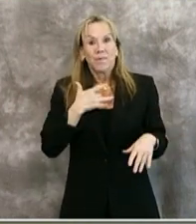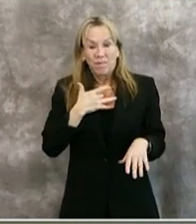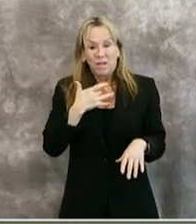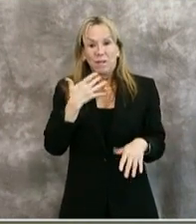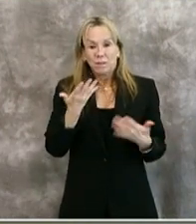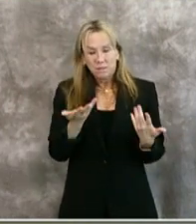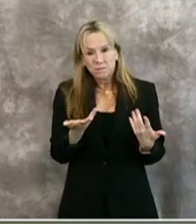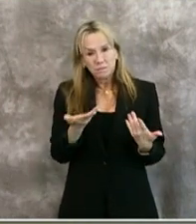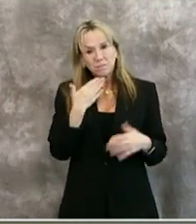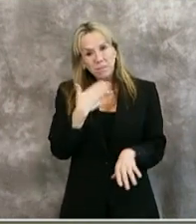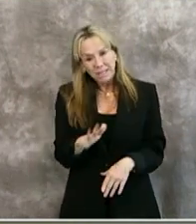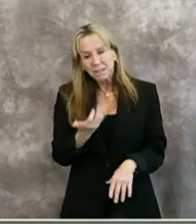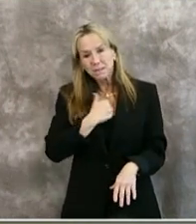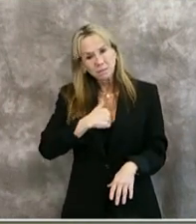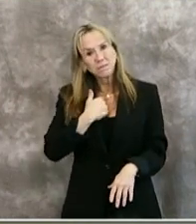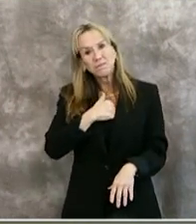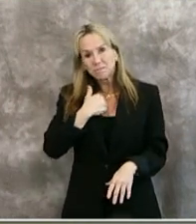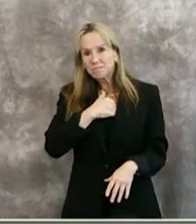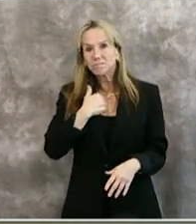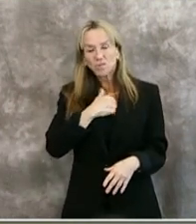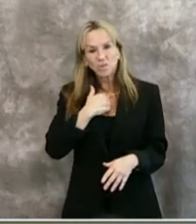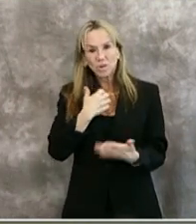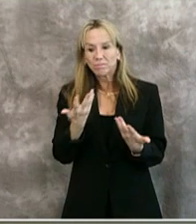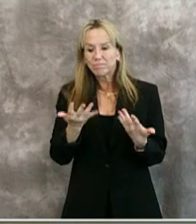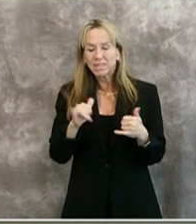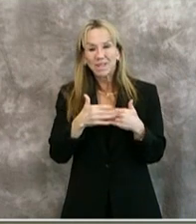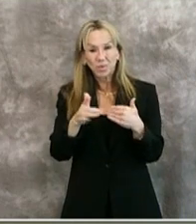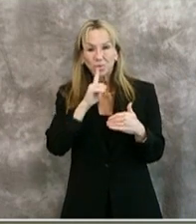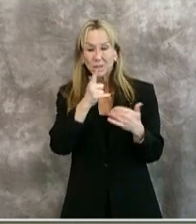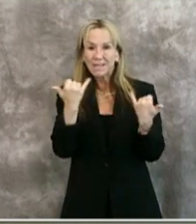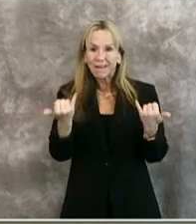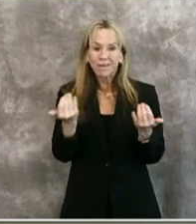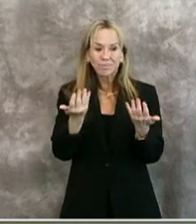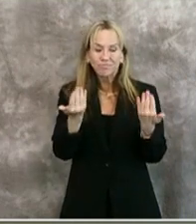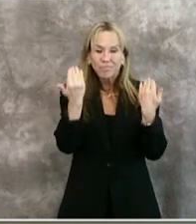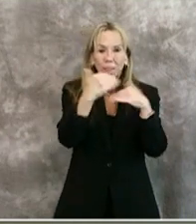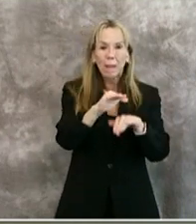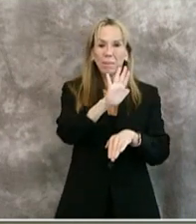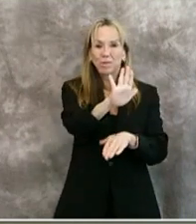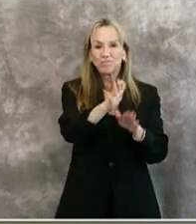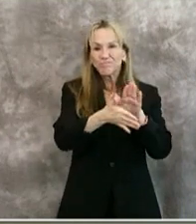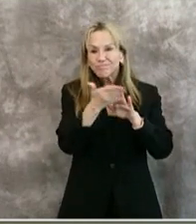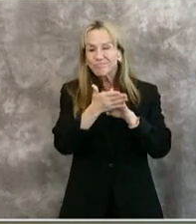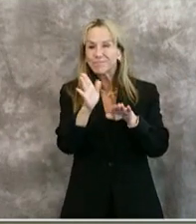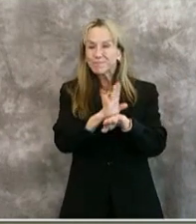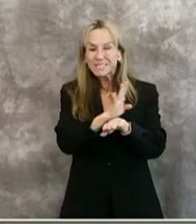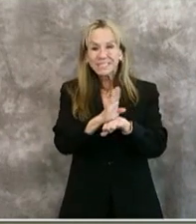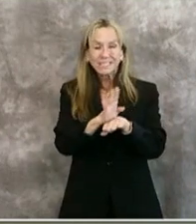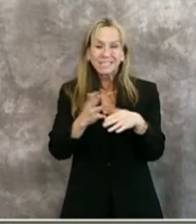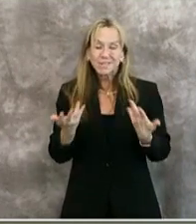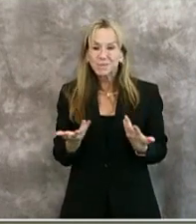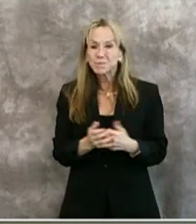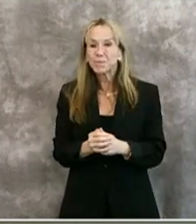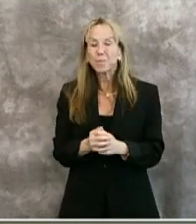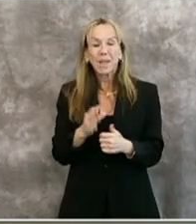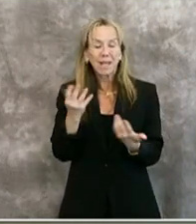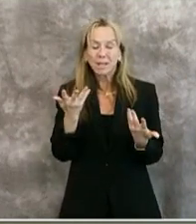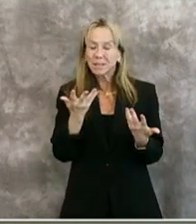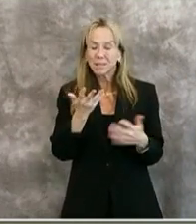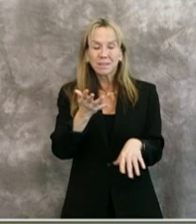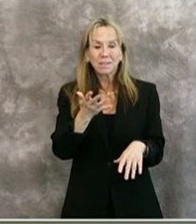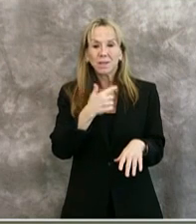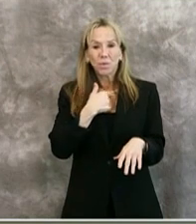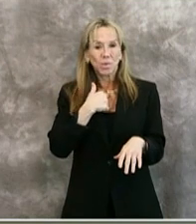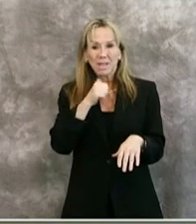about having to be put in this situation of starting you up and then having to limit your operations. Rest assured, I don't believe that anyone takes any